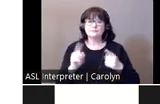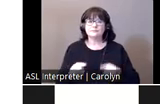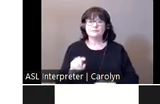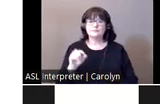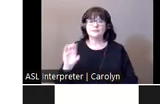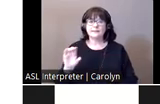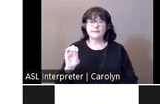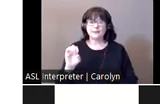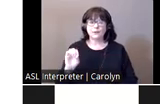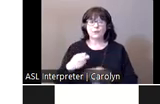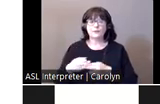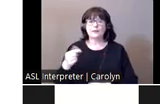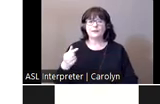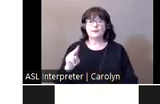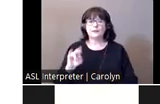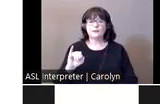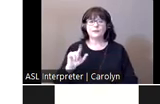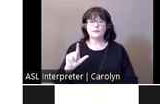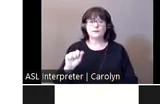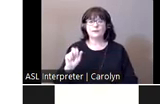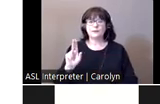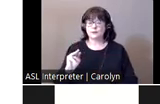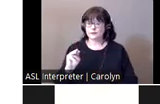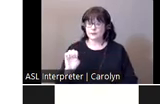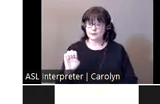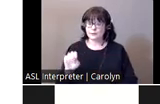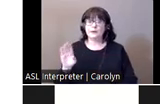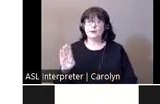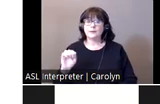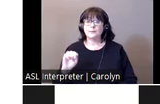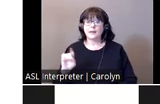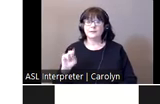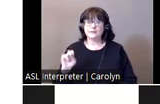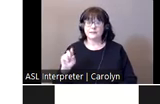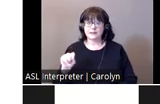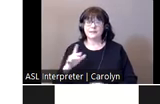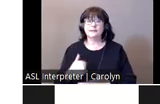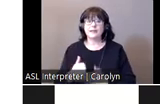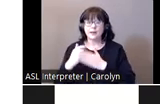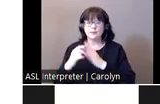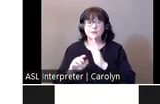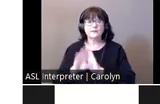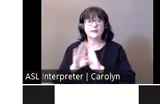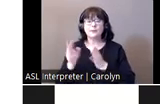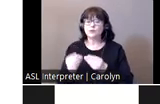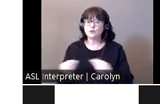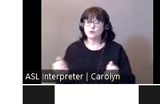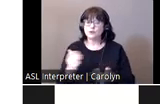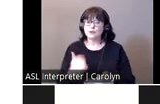post-secondary institutions across the country. Industry players are helping universities and colleges design programs, and